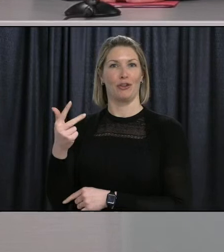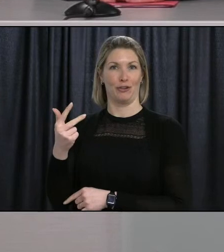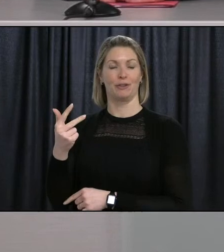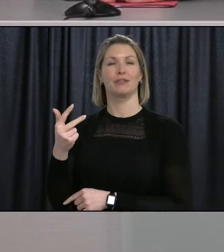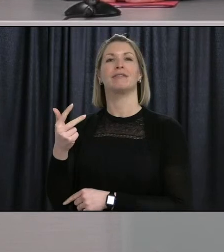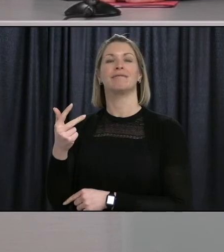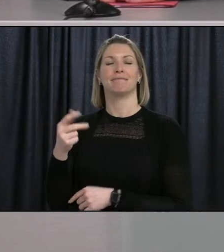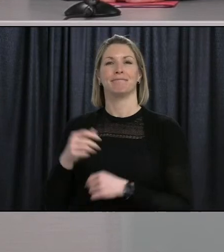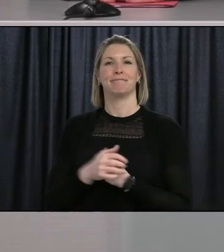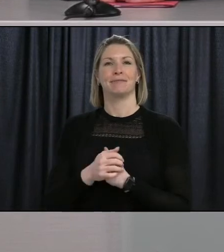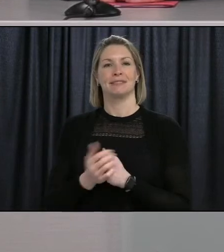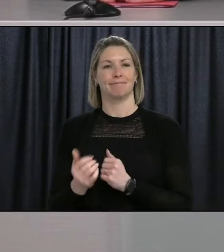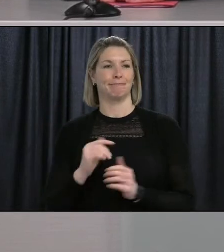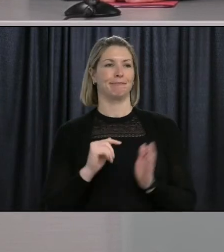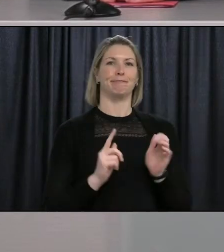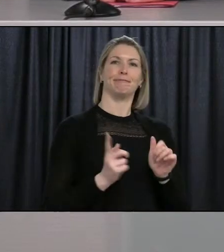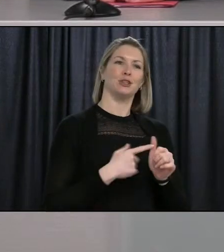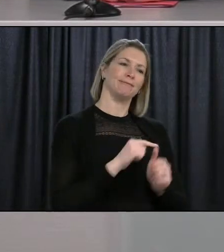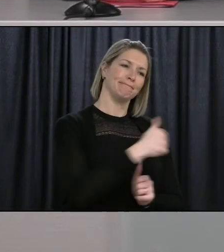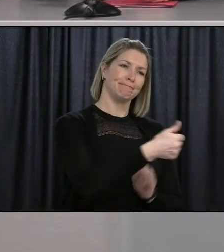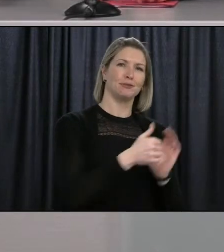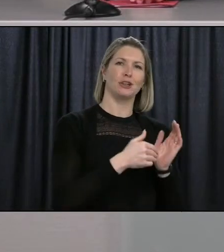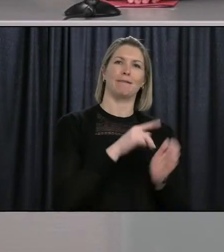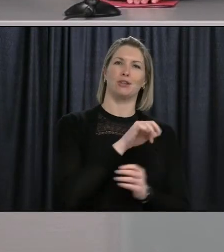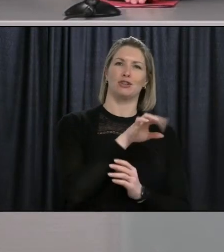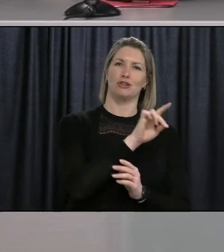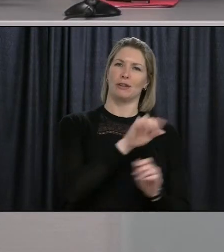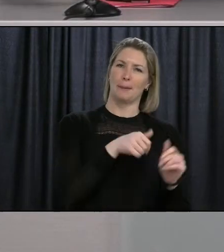Dr. Fitzgerald will now give an update on the latest numbers.